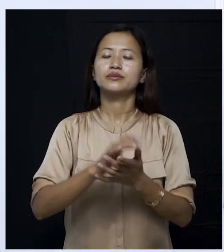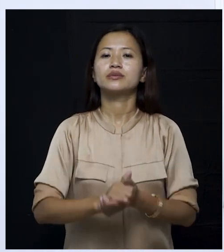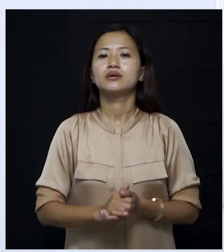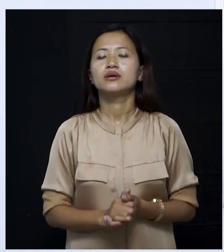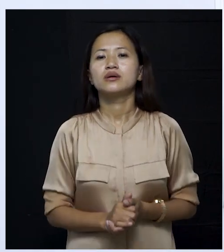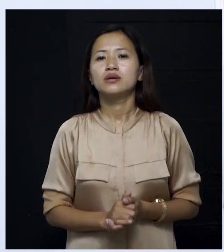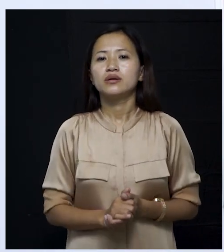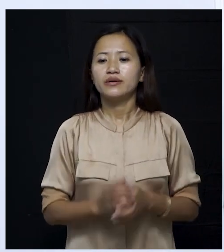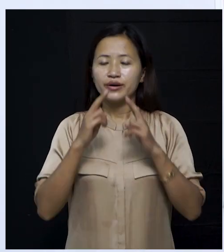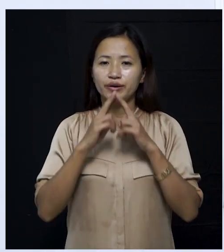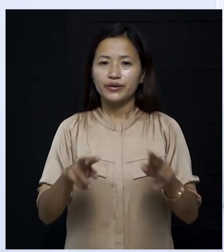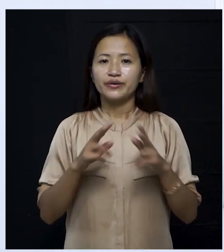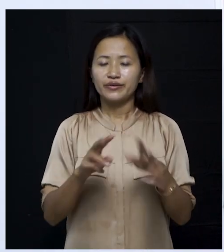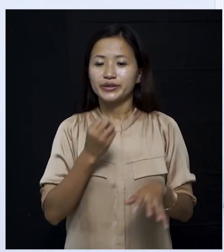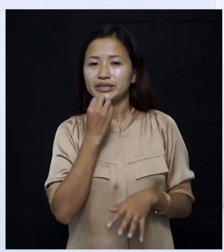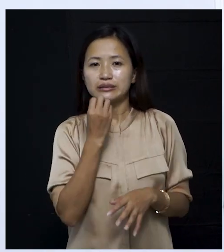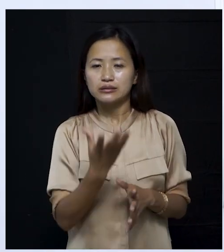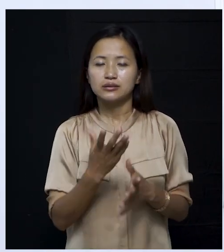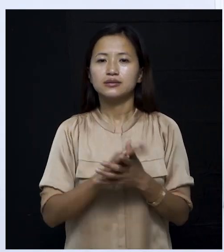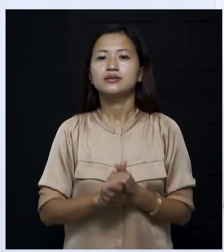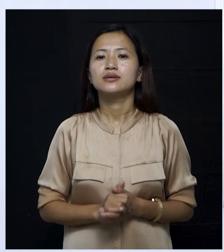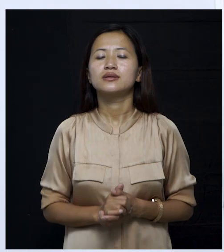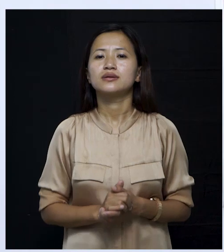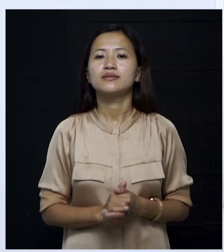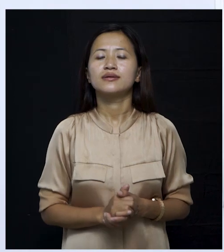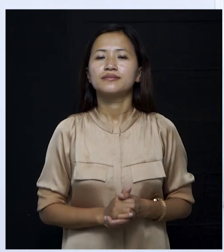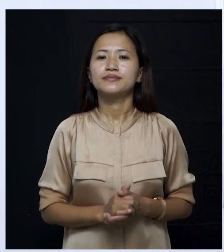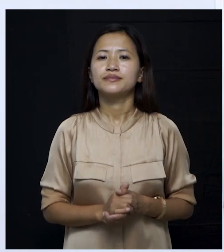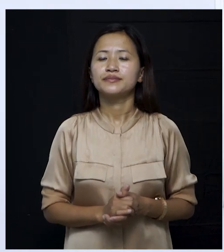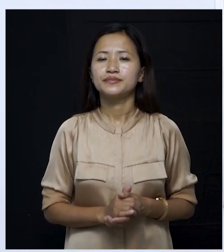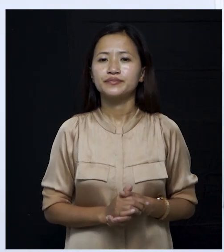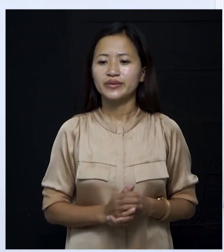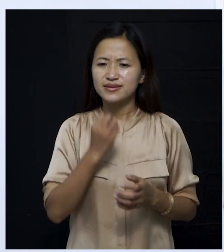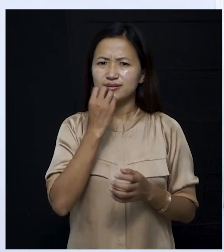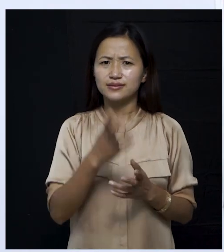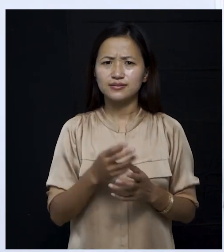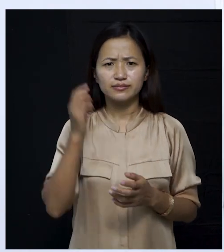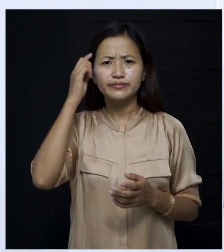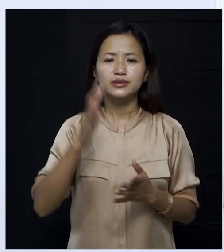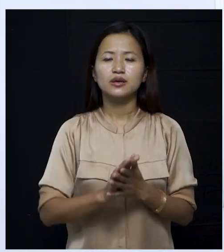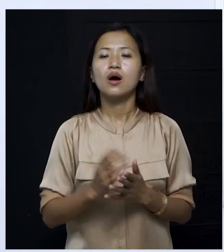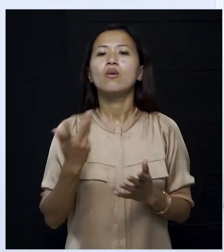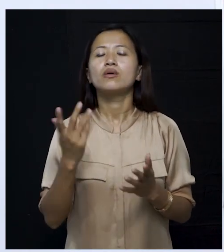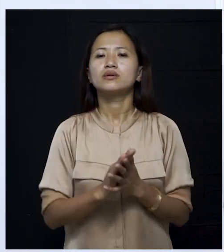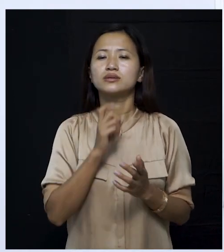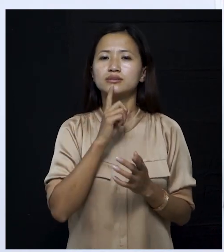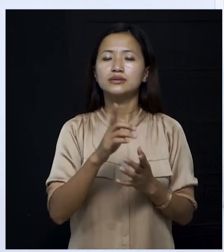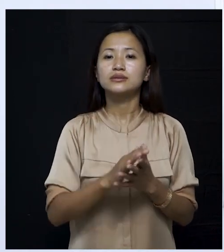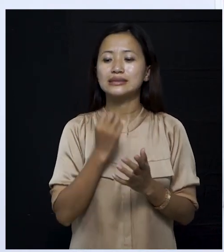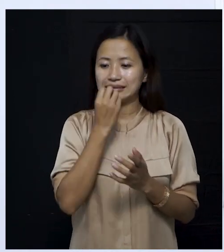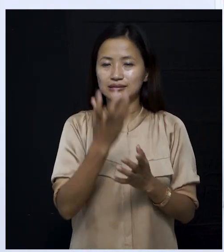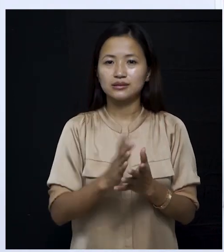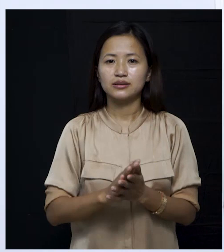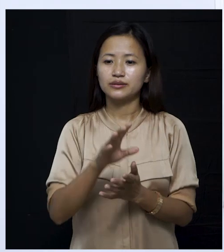it is very easy. Got it? It is very easy. Easy in the sense why it says it is easy is because we